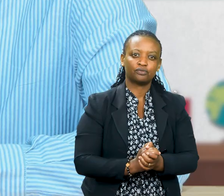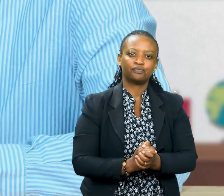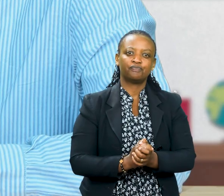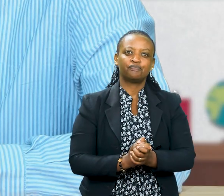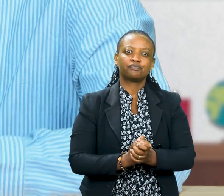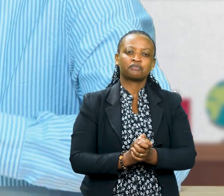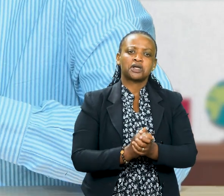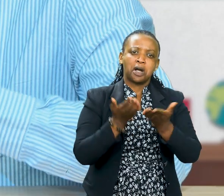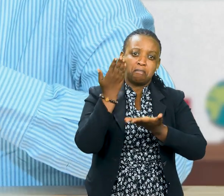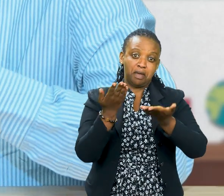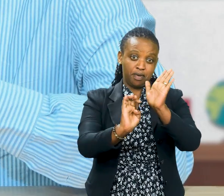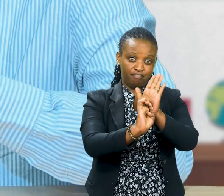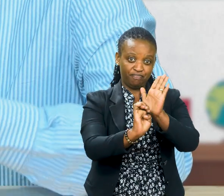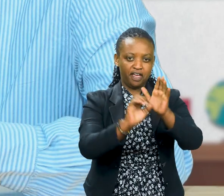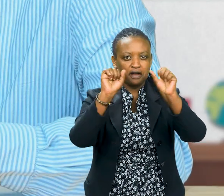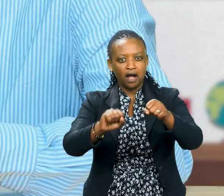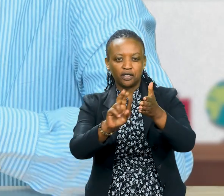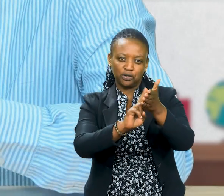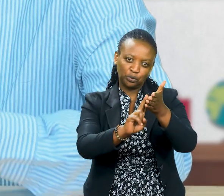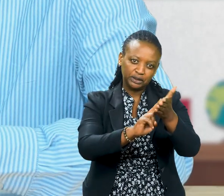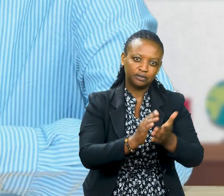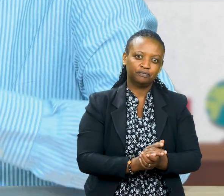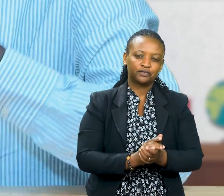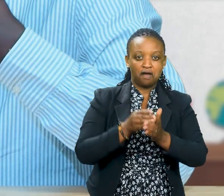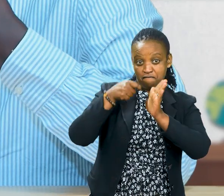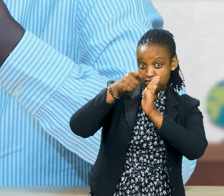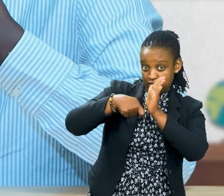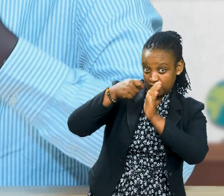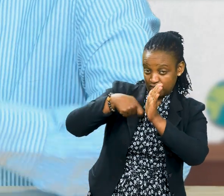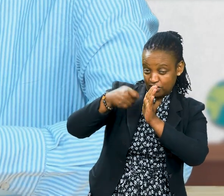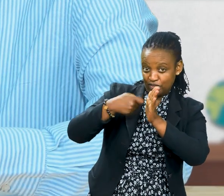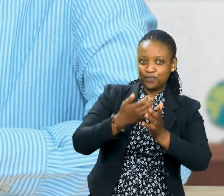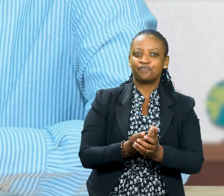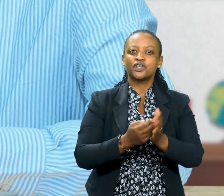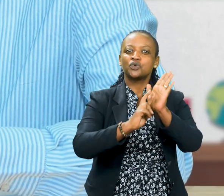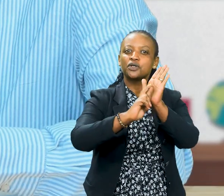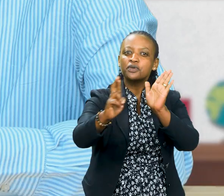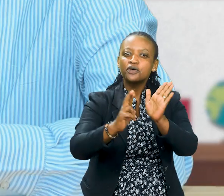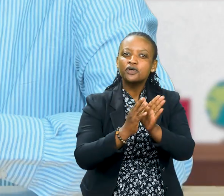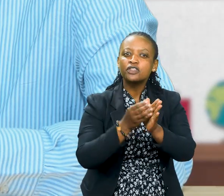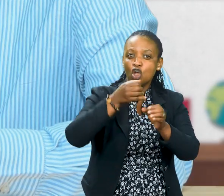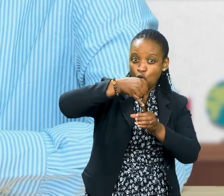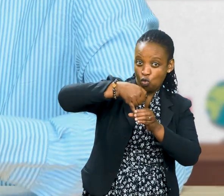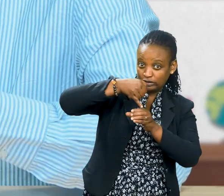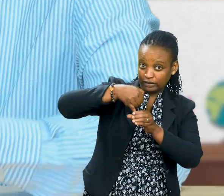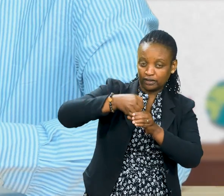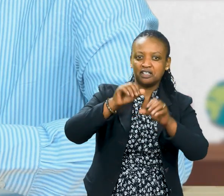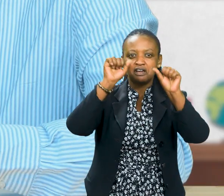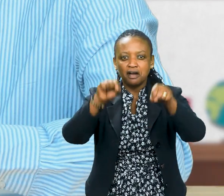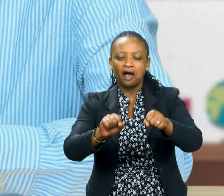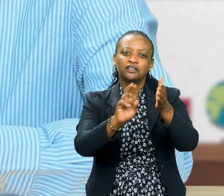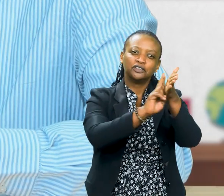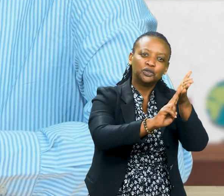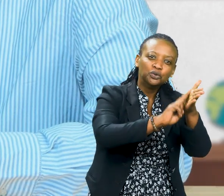representation. Maybe, for example, he can use a video to represent a